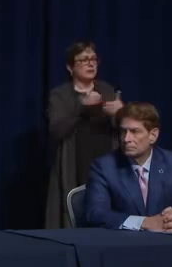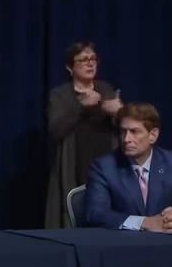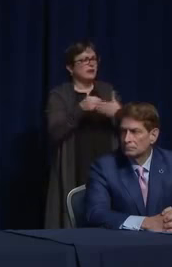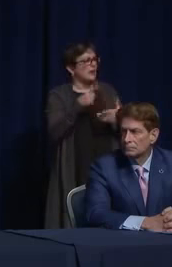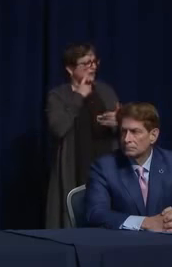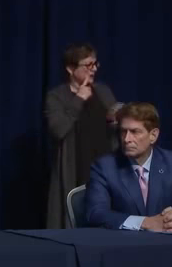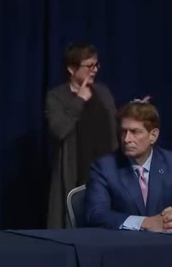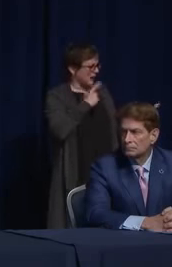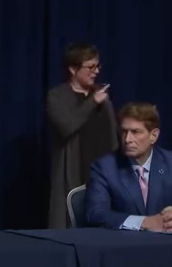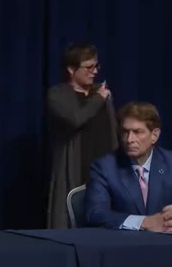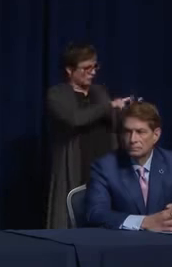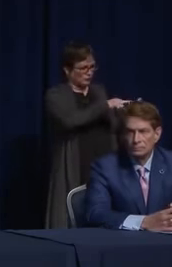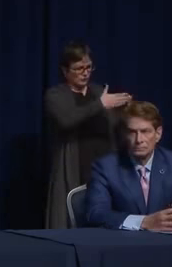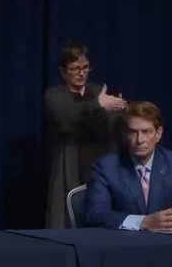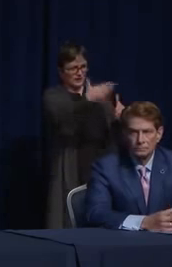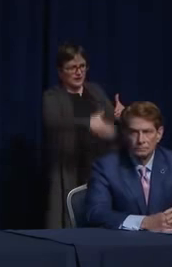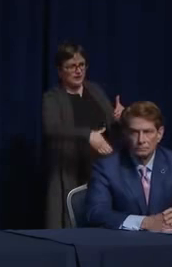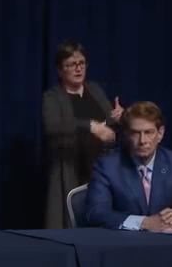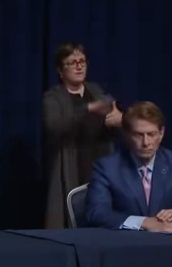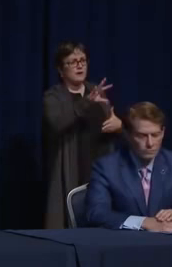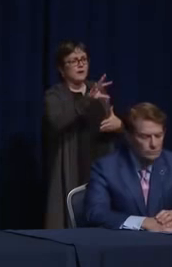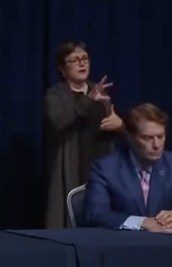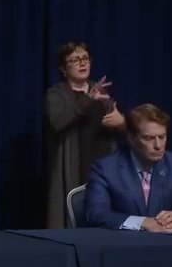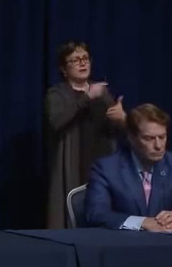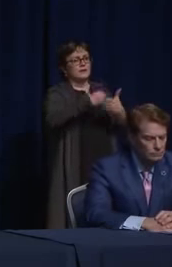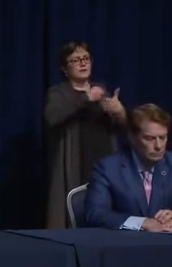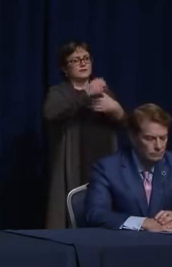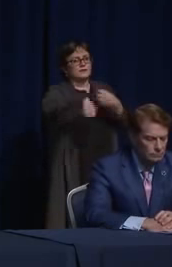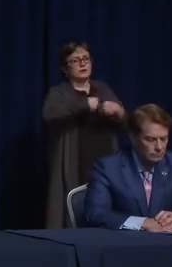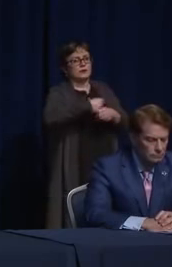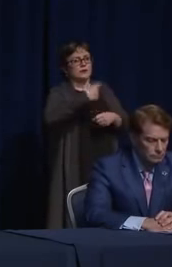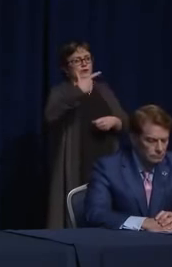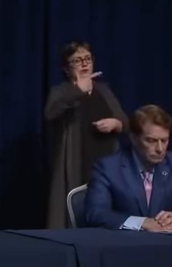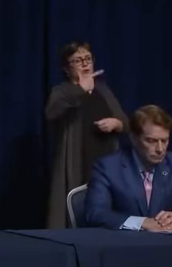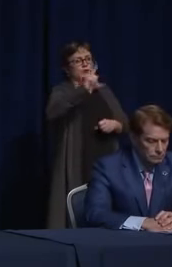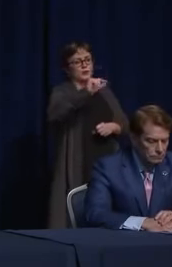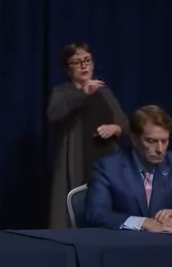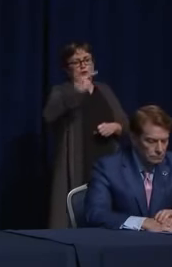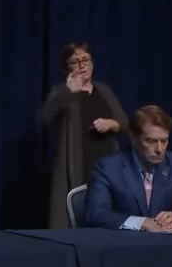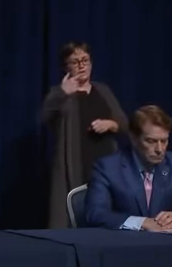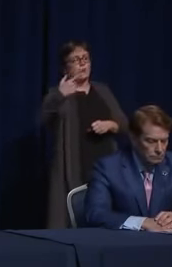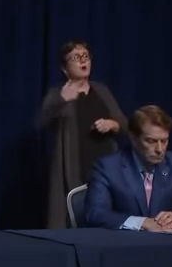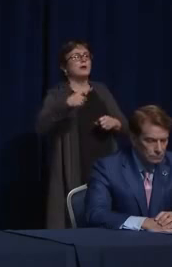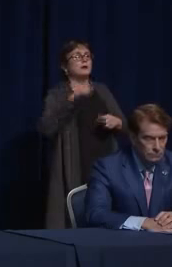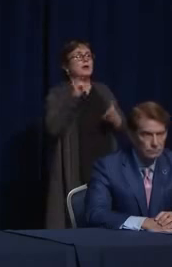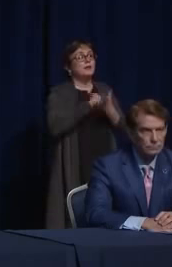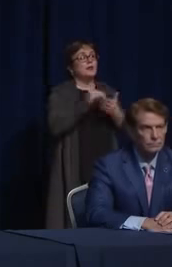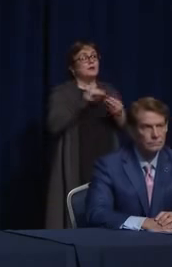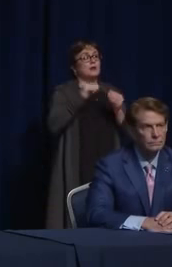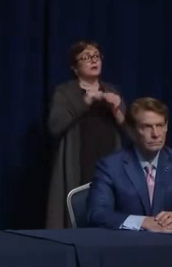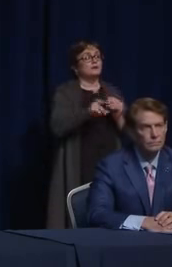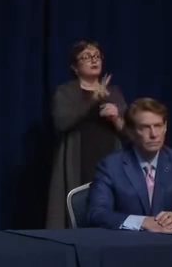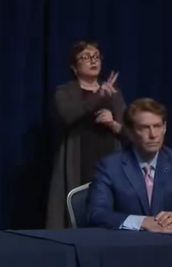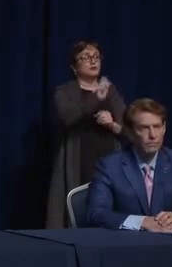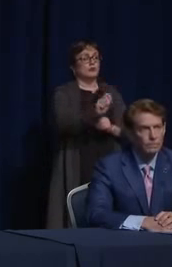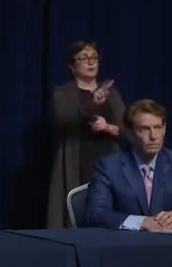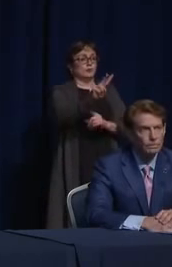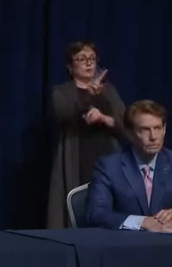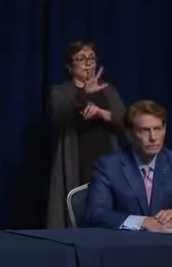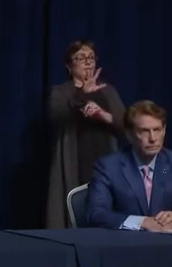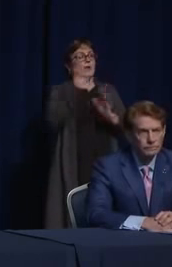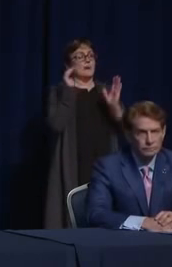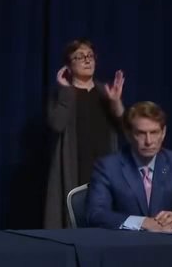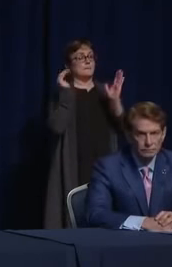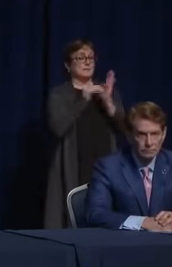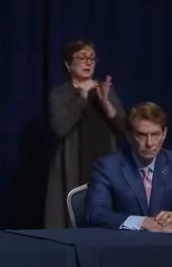out to the end of fiscal 2021, and that number is $1.25 billion for NJ Transit